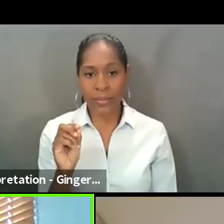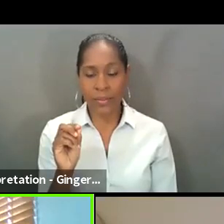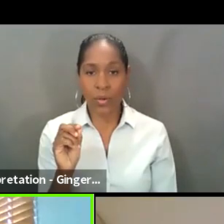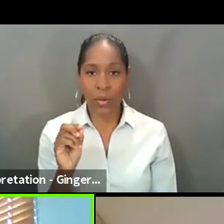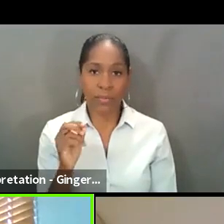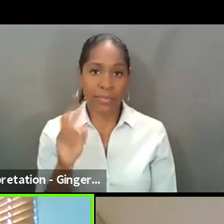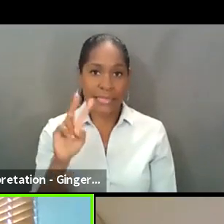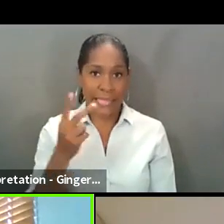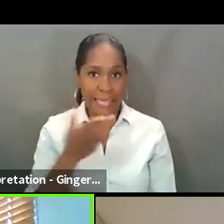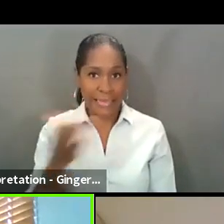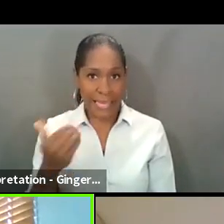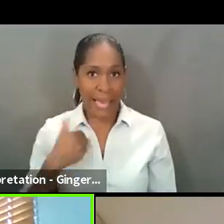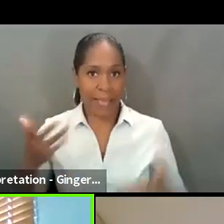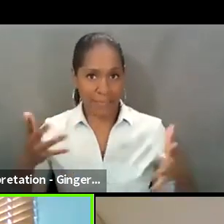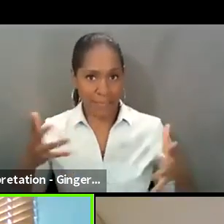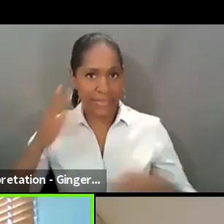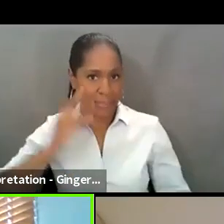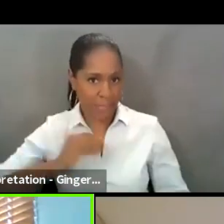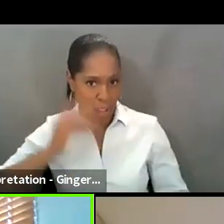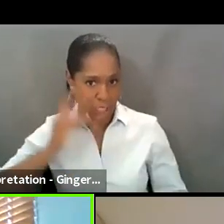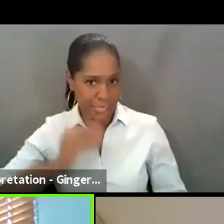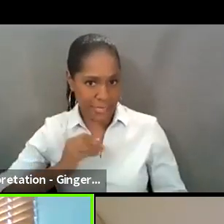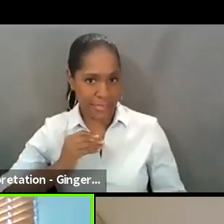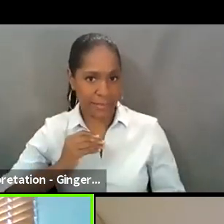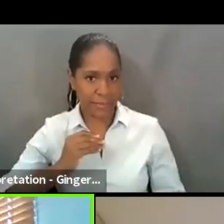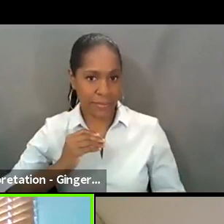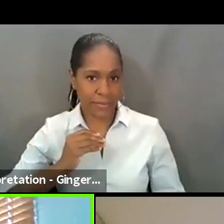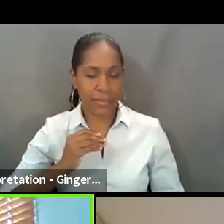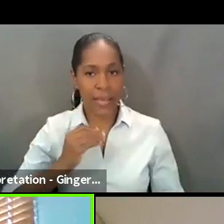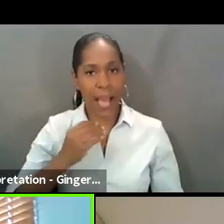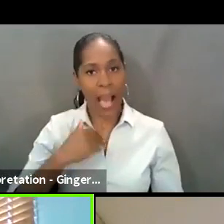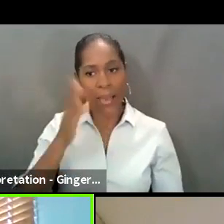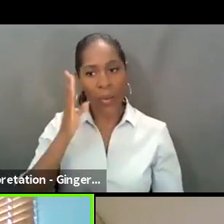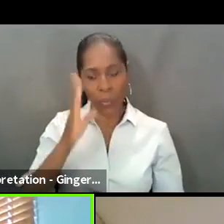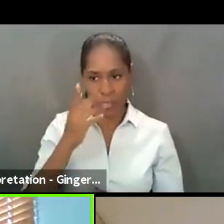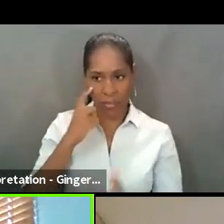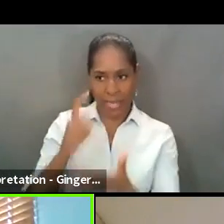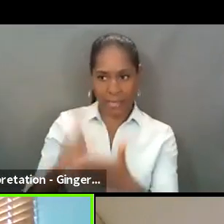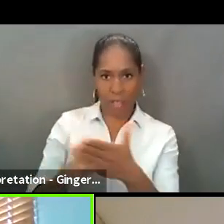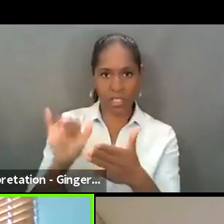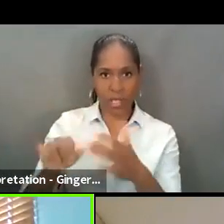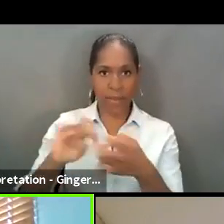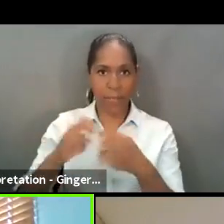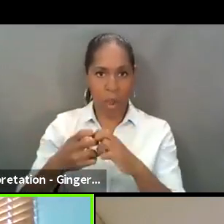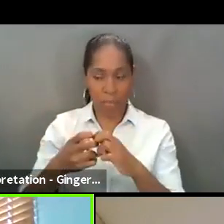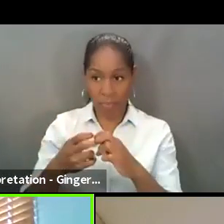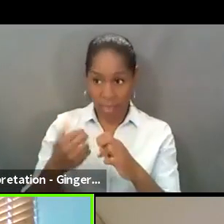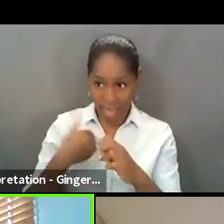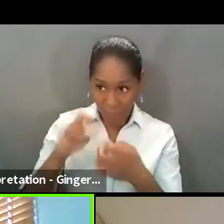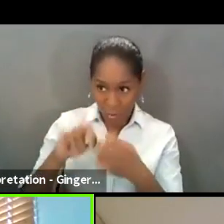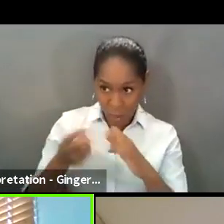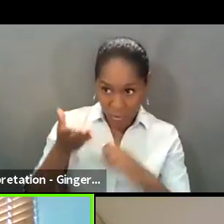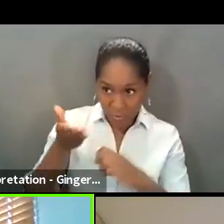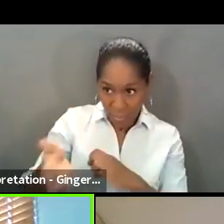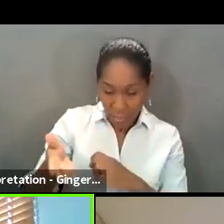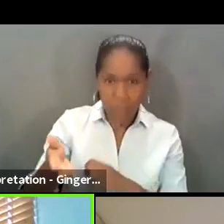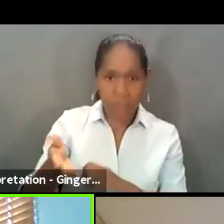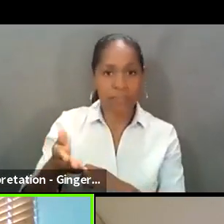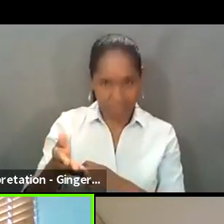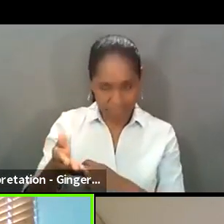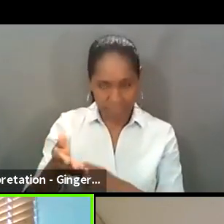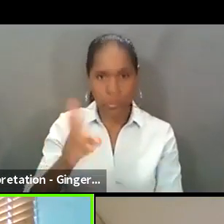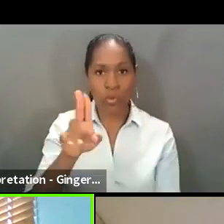experienced is that I acknowledge the problem. I name the problem. We have a problem in this country.